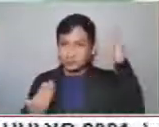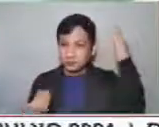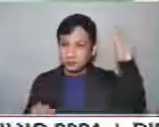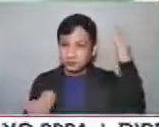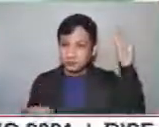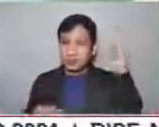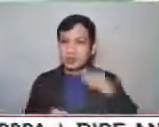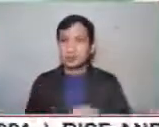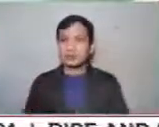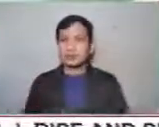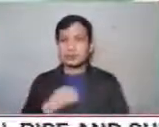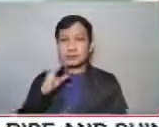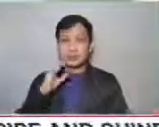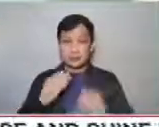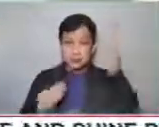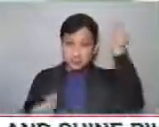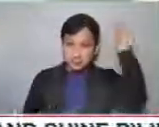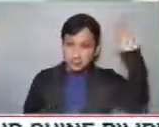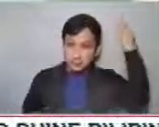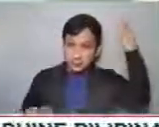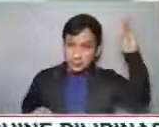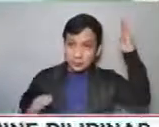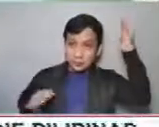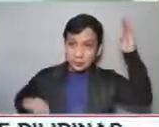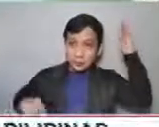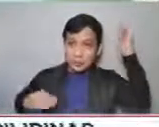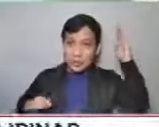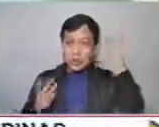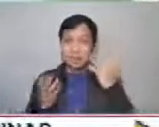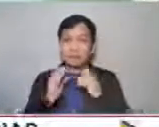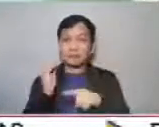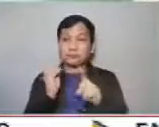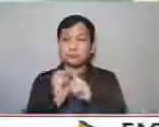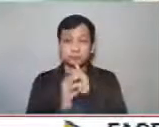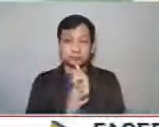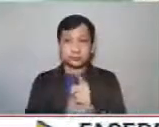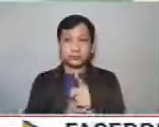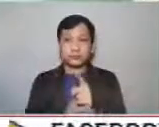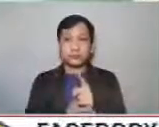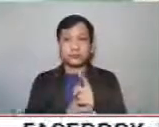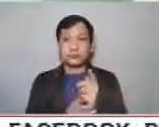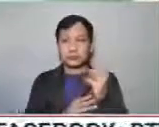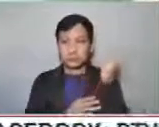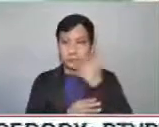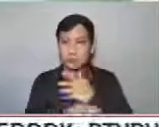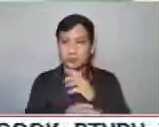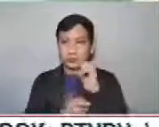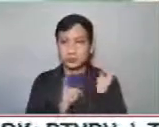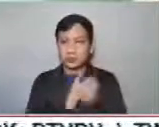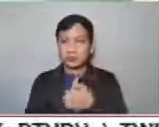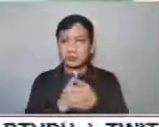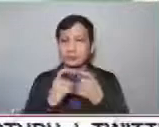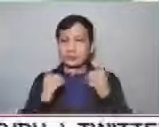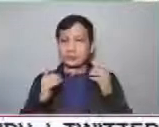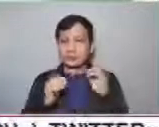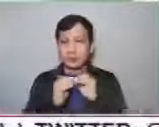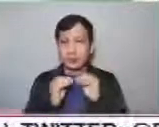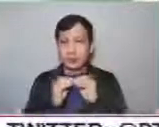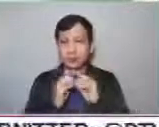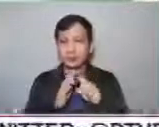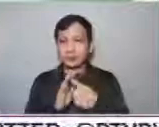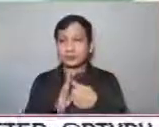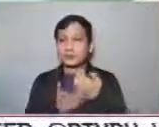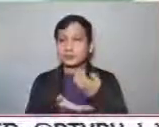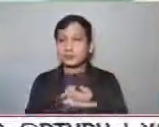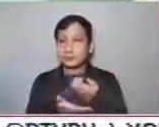Regional Development and Security for Cordillera at Agriculture Secretary William Dar na sa kabila ng pandemya, makakamit